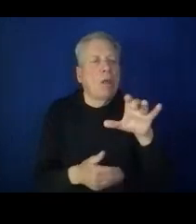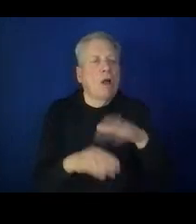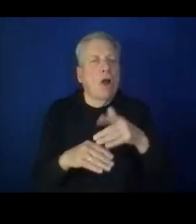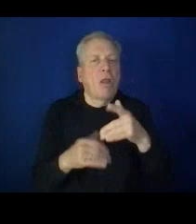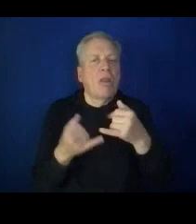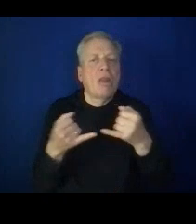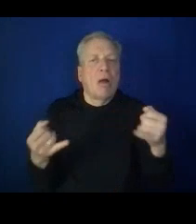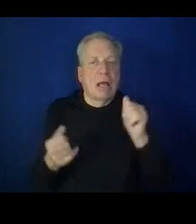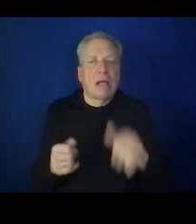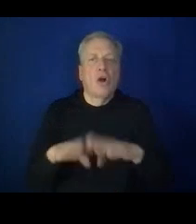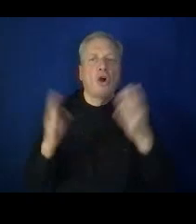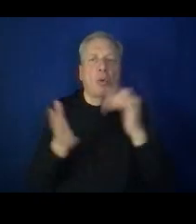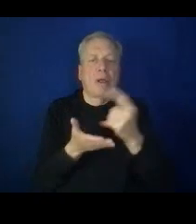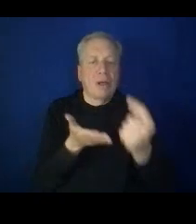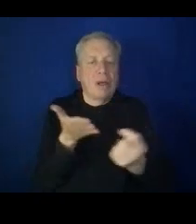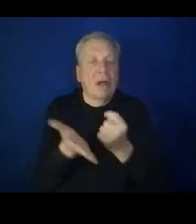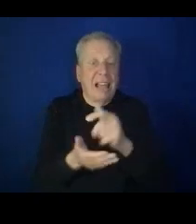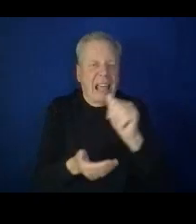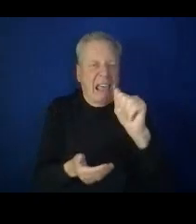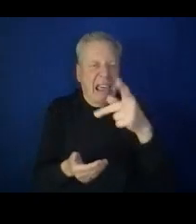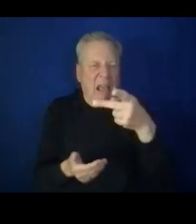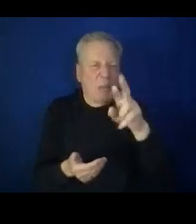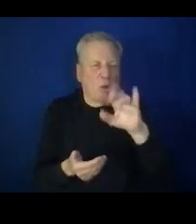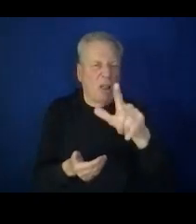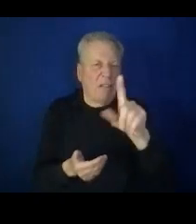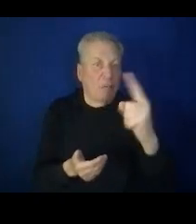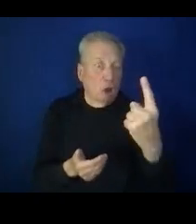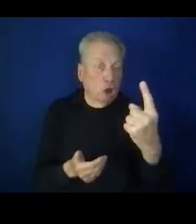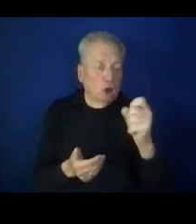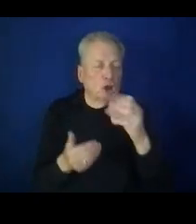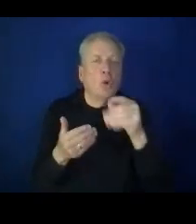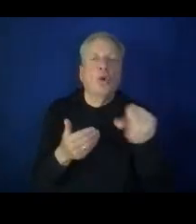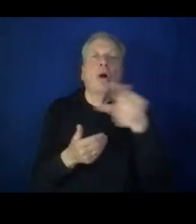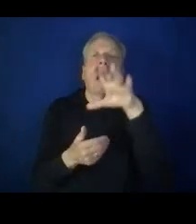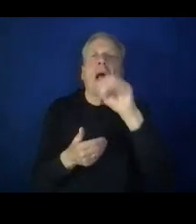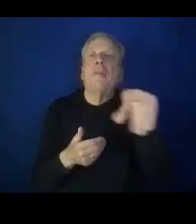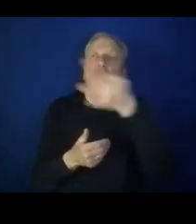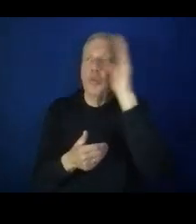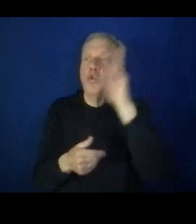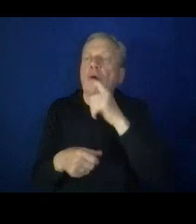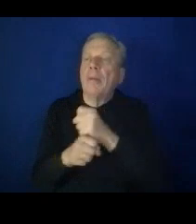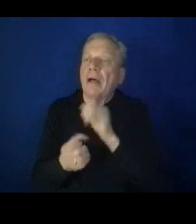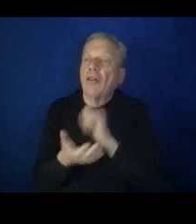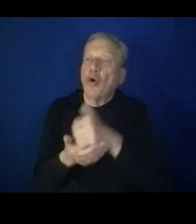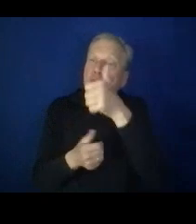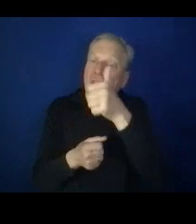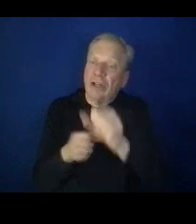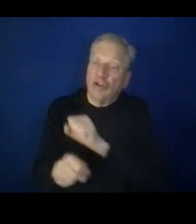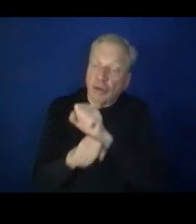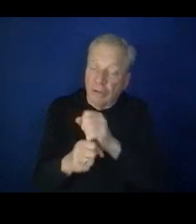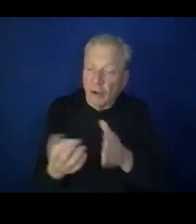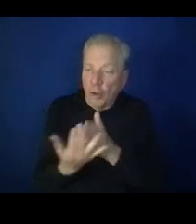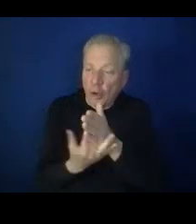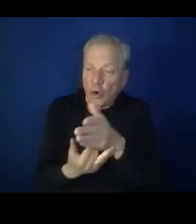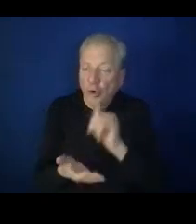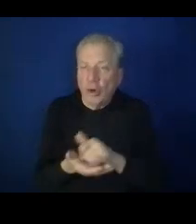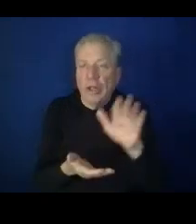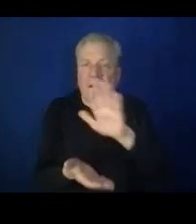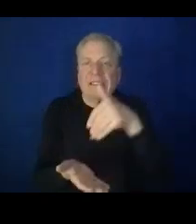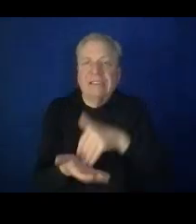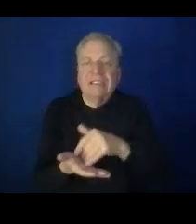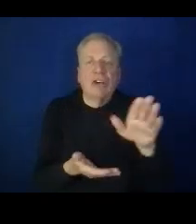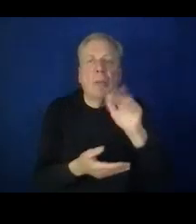that opens April 1. So companies will be able to make those 10 reservations working through the central backcountry office ahead